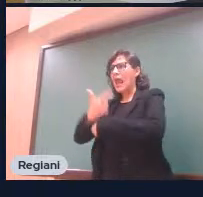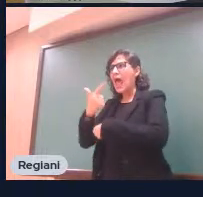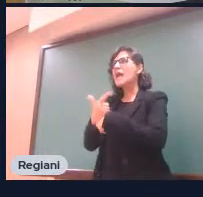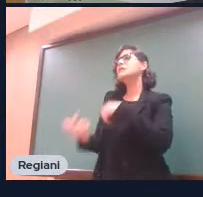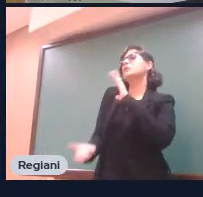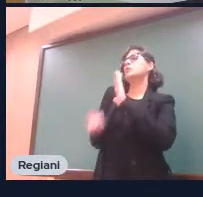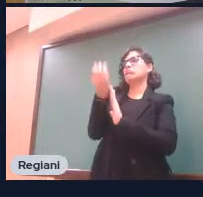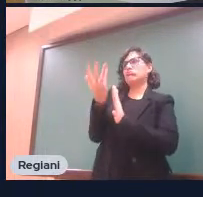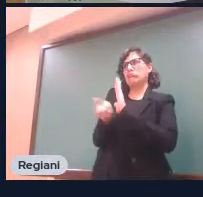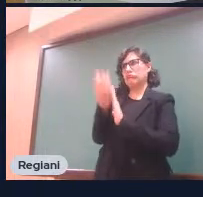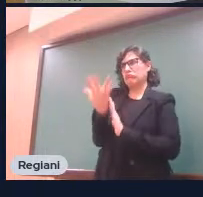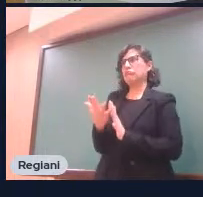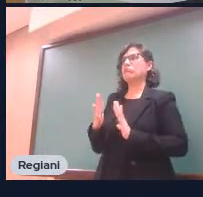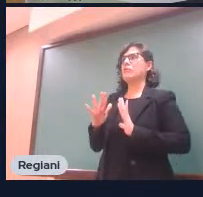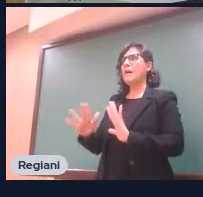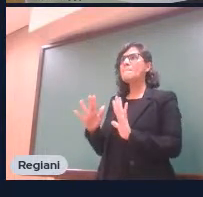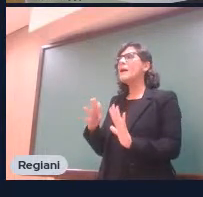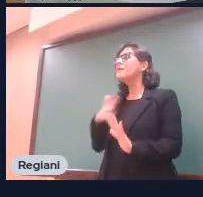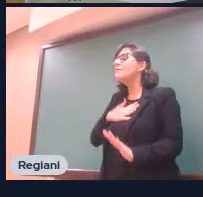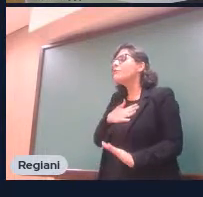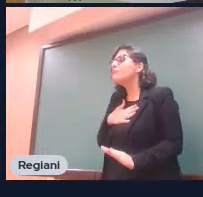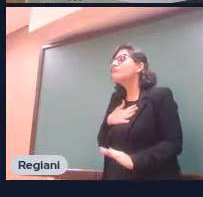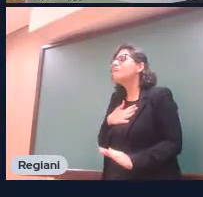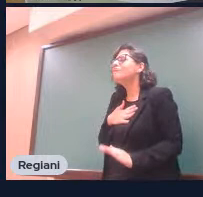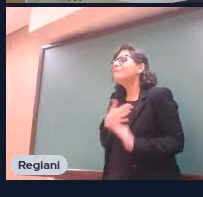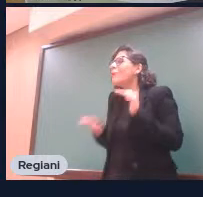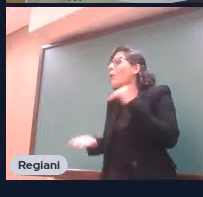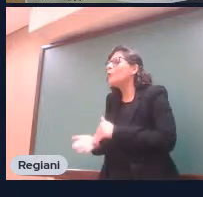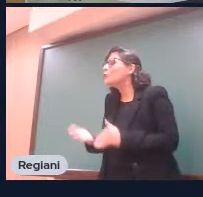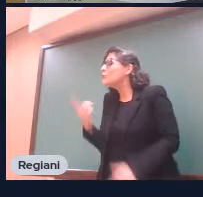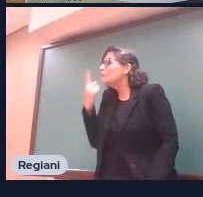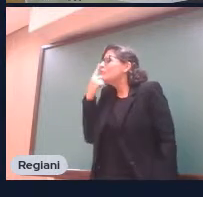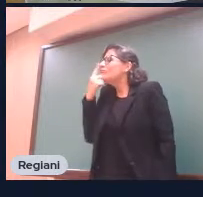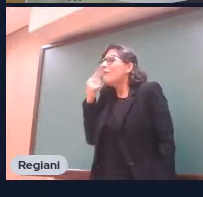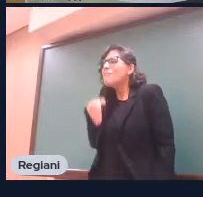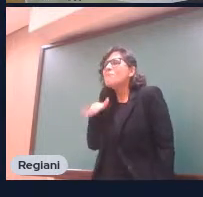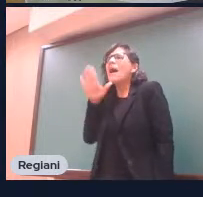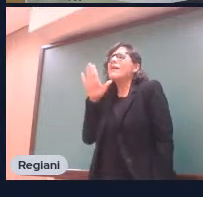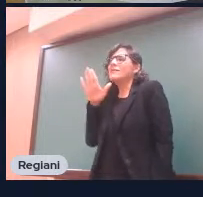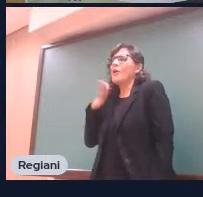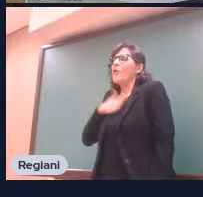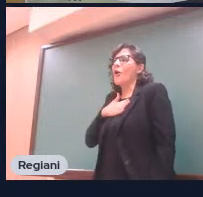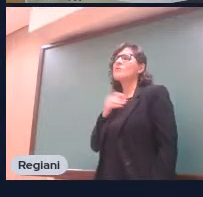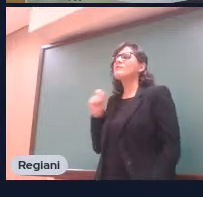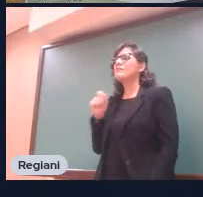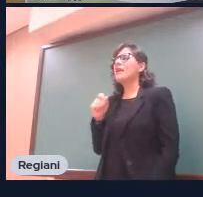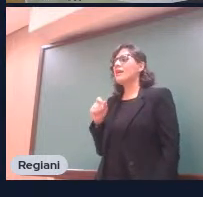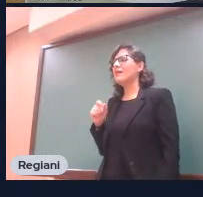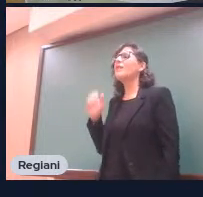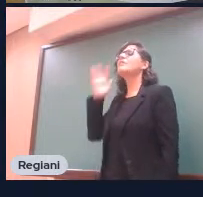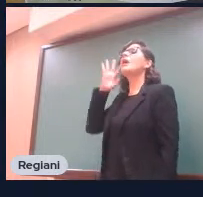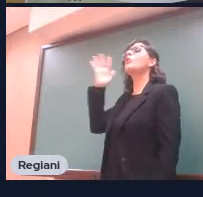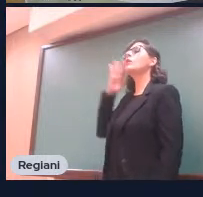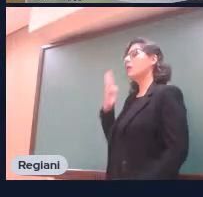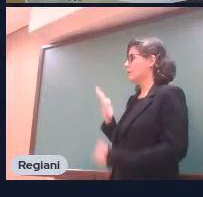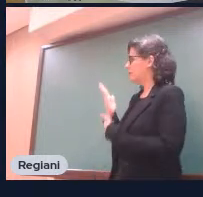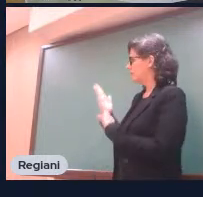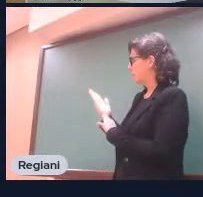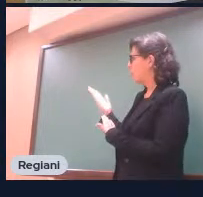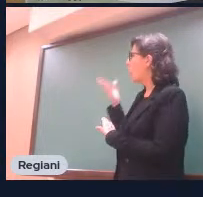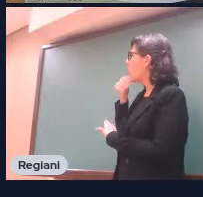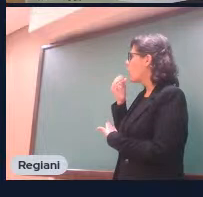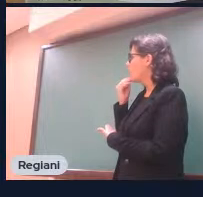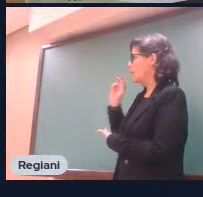it be my favorite, the theory of norms and expectations by this man here, Patrick Hanks?